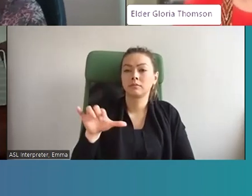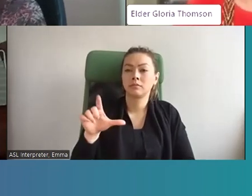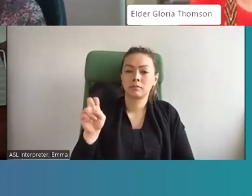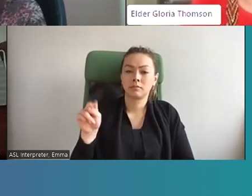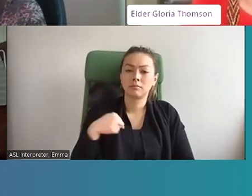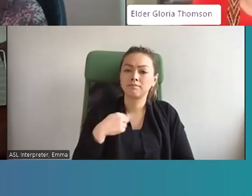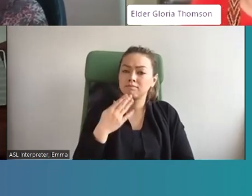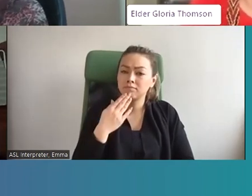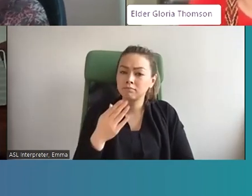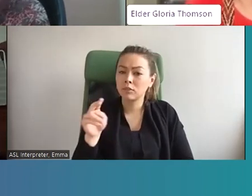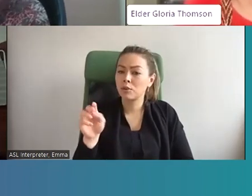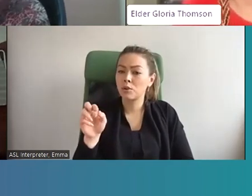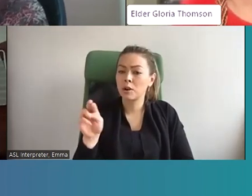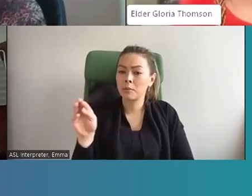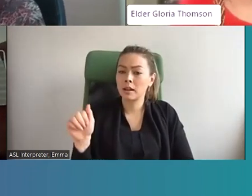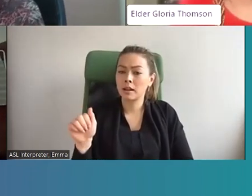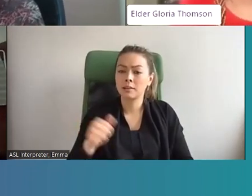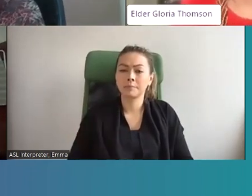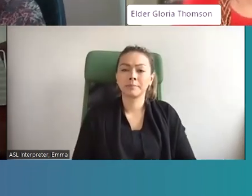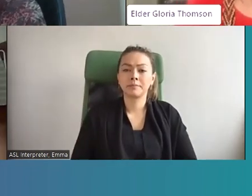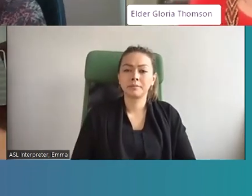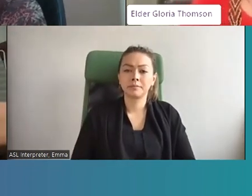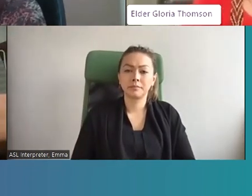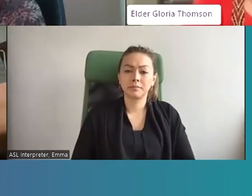And I guess we have some time for